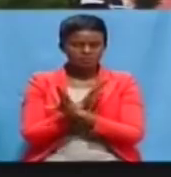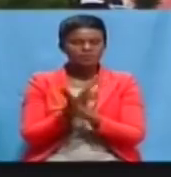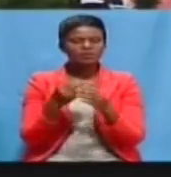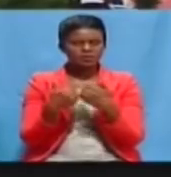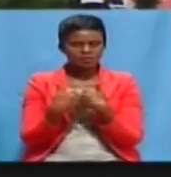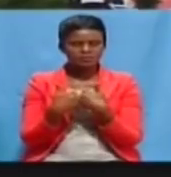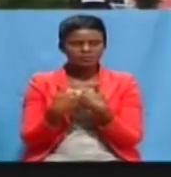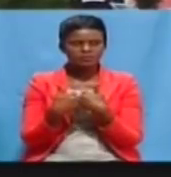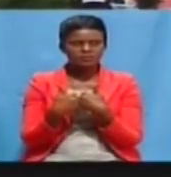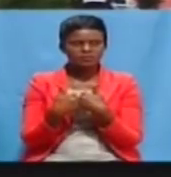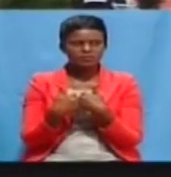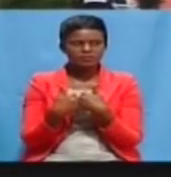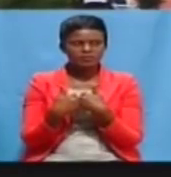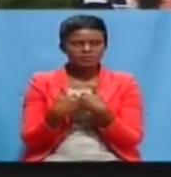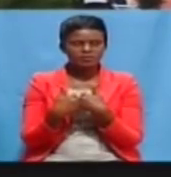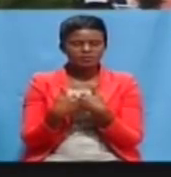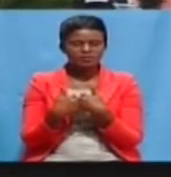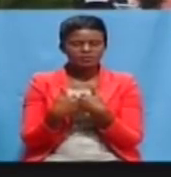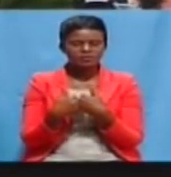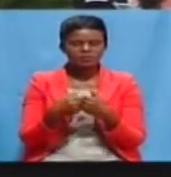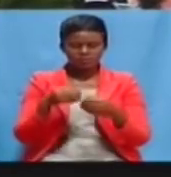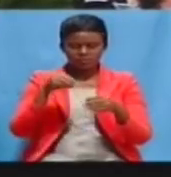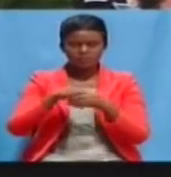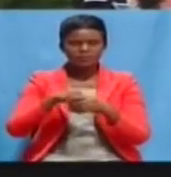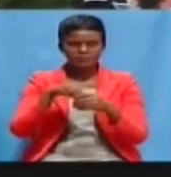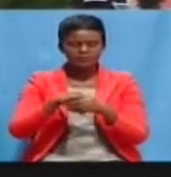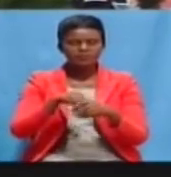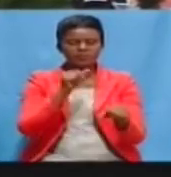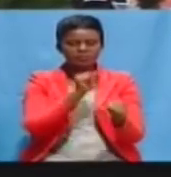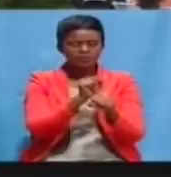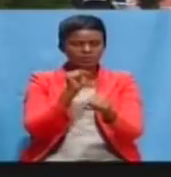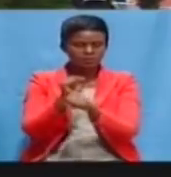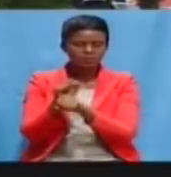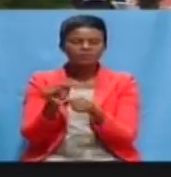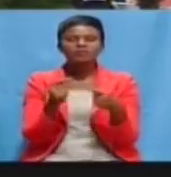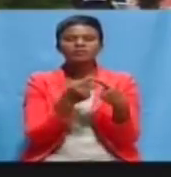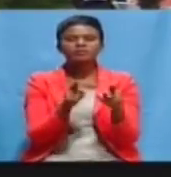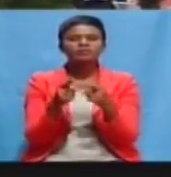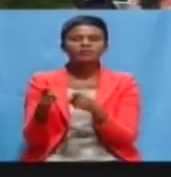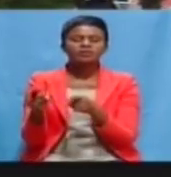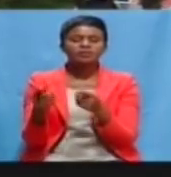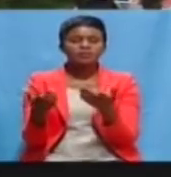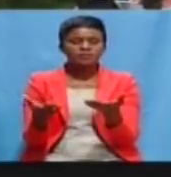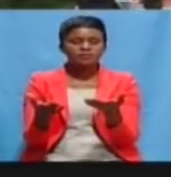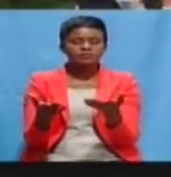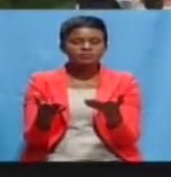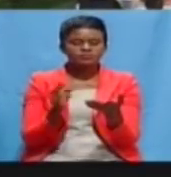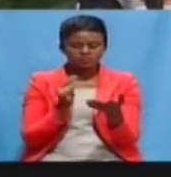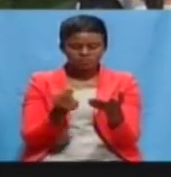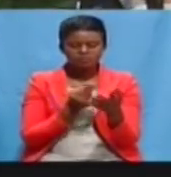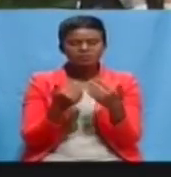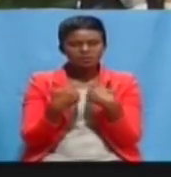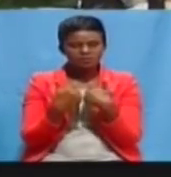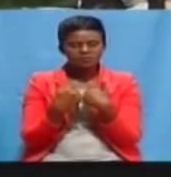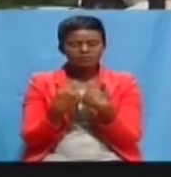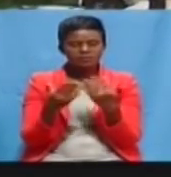everybody. In the past, we found that the road construction was left to RID and then RFA,